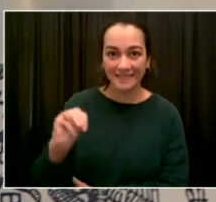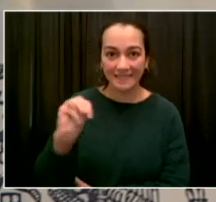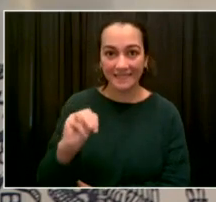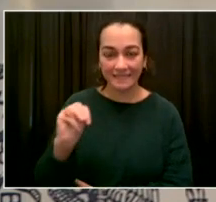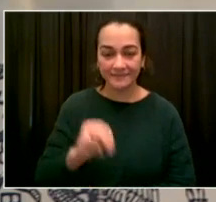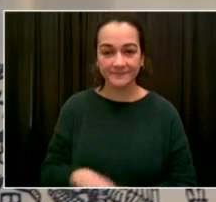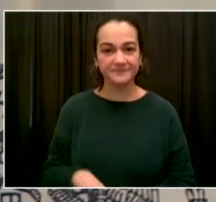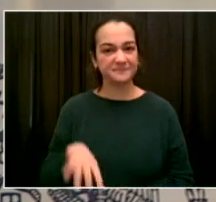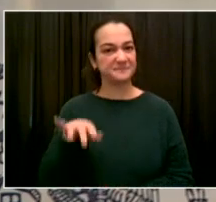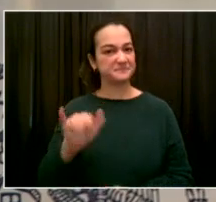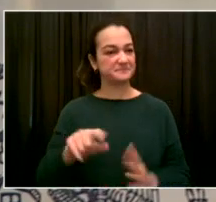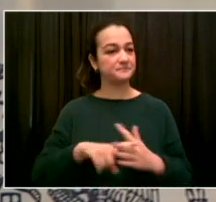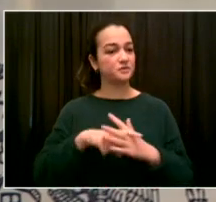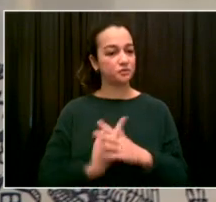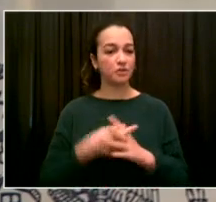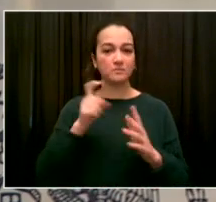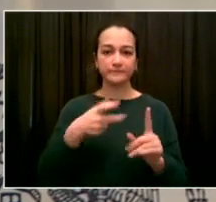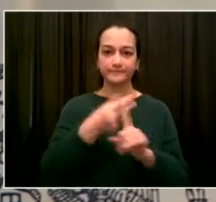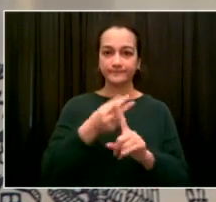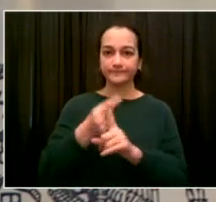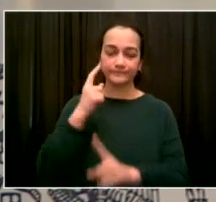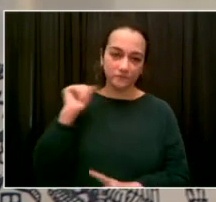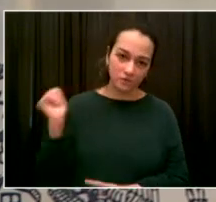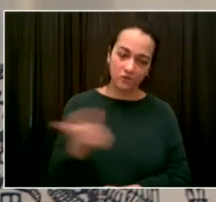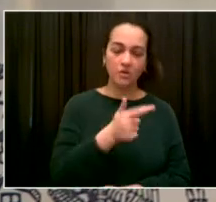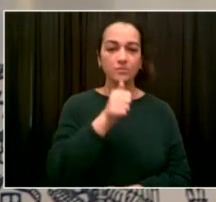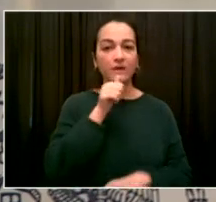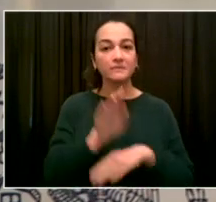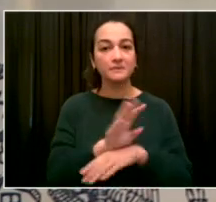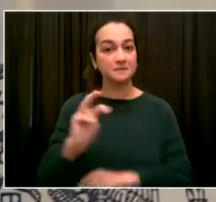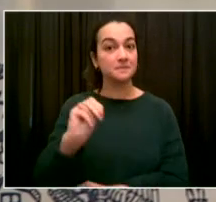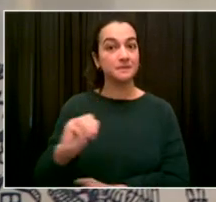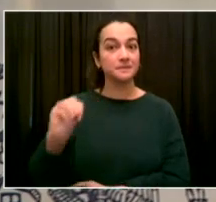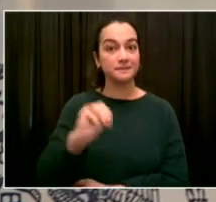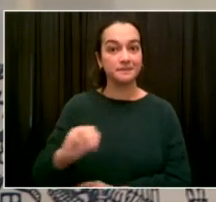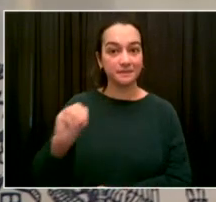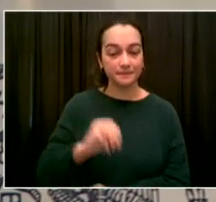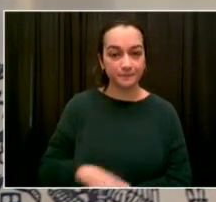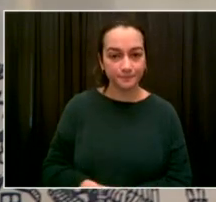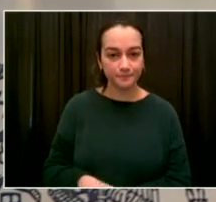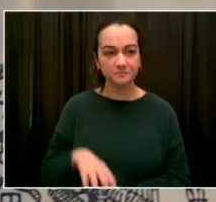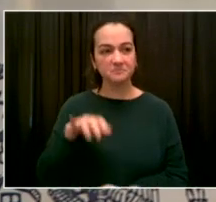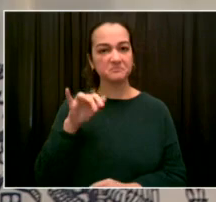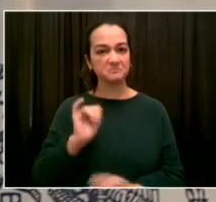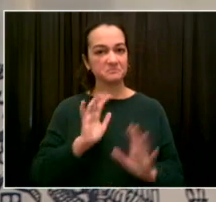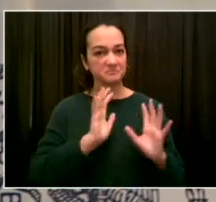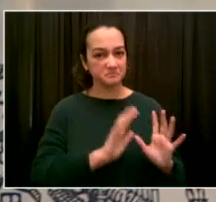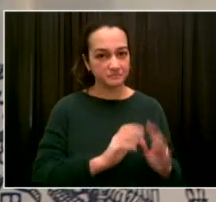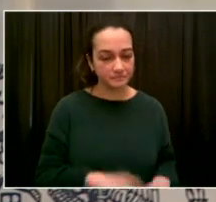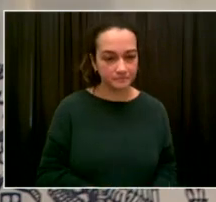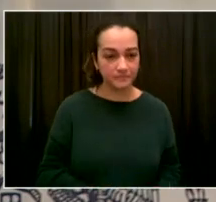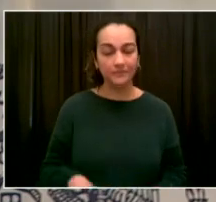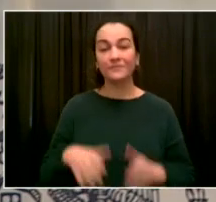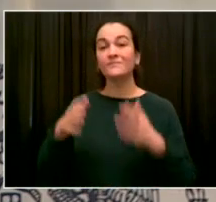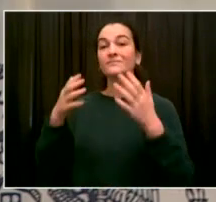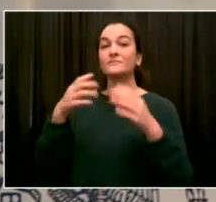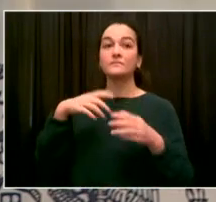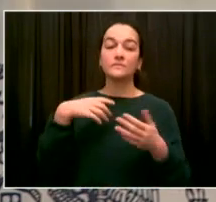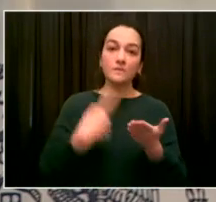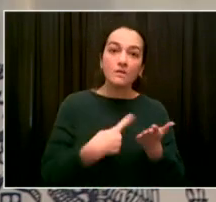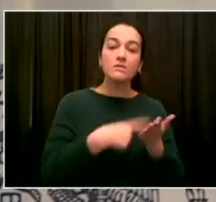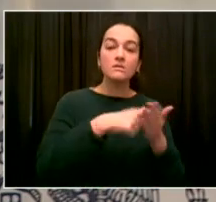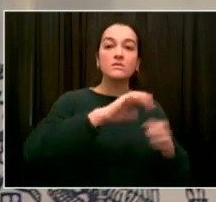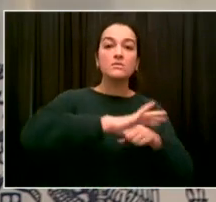That is going to be a huge challenge for our future. It already is, and up ahead. So we want to speak about that. But I'm